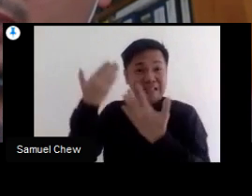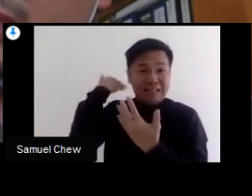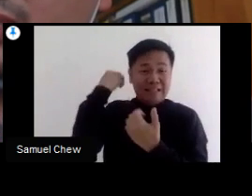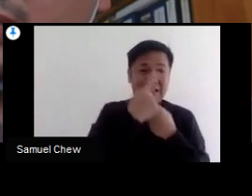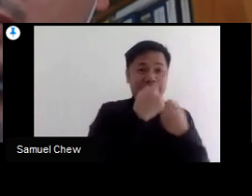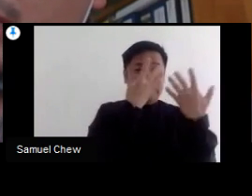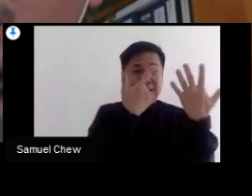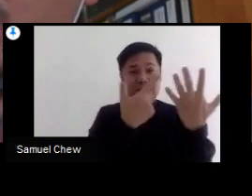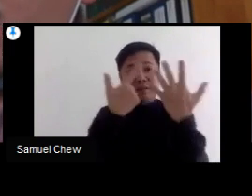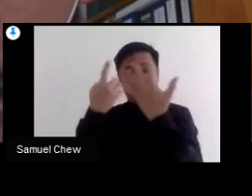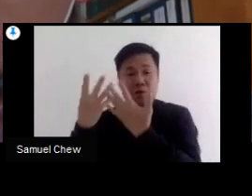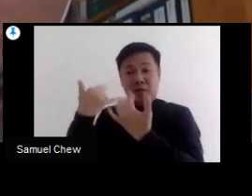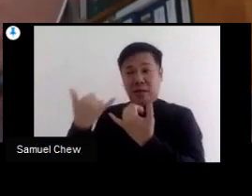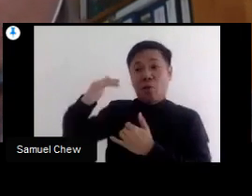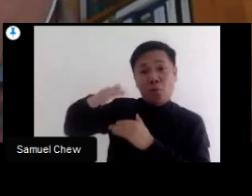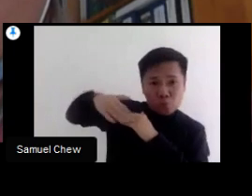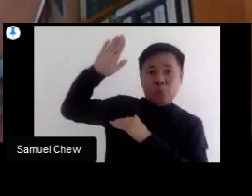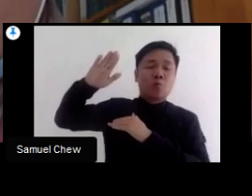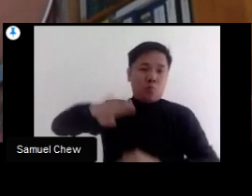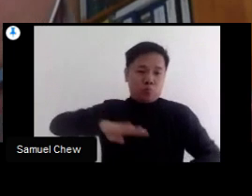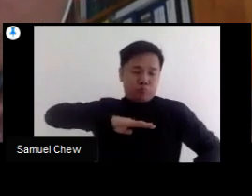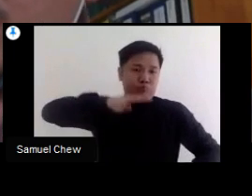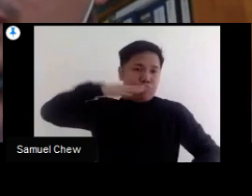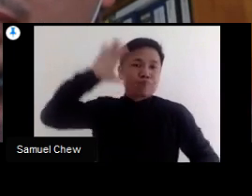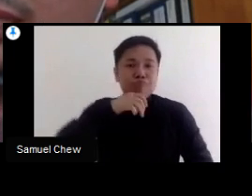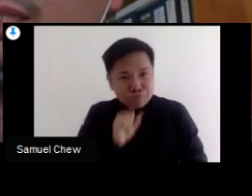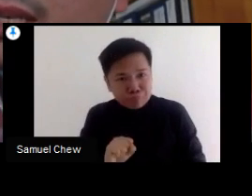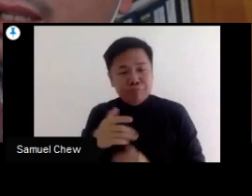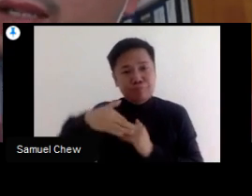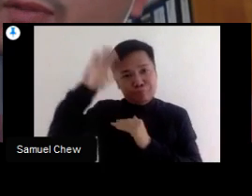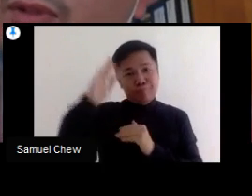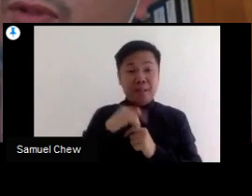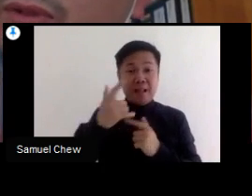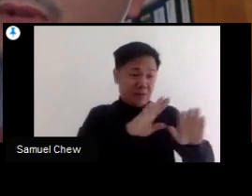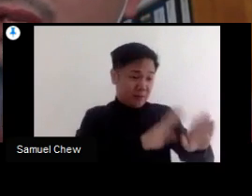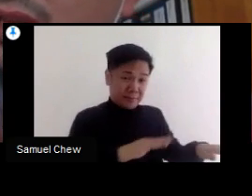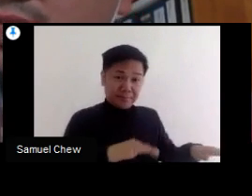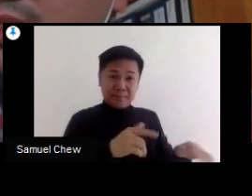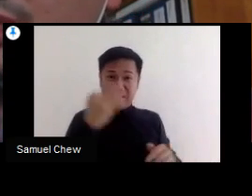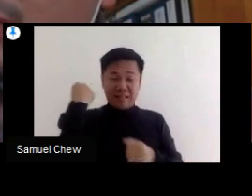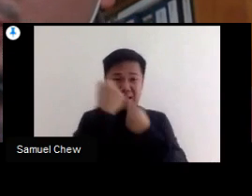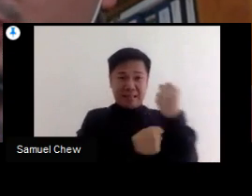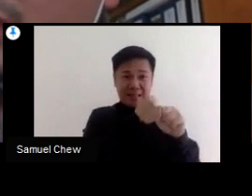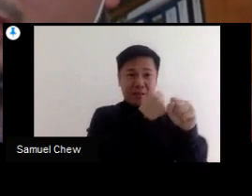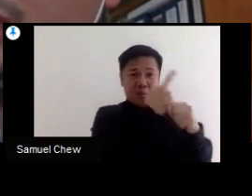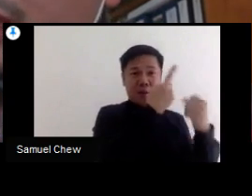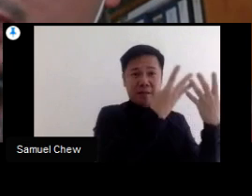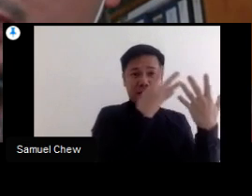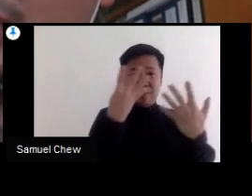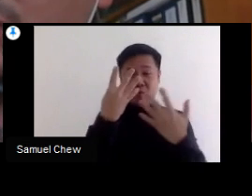years at present. Maternal mortality ratio has decreased from 380 in 1994 to 89